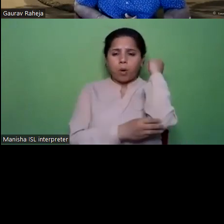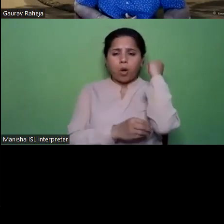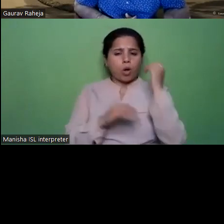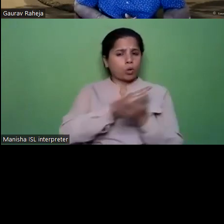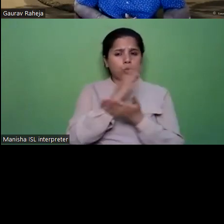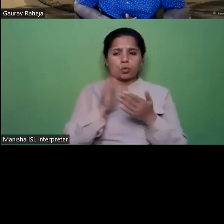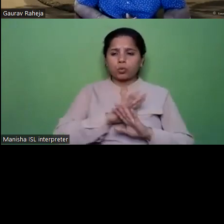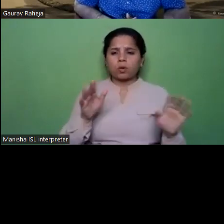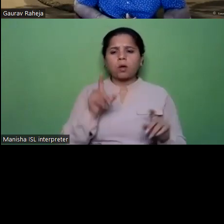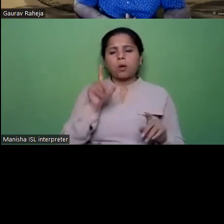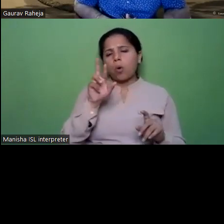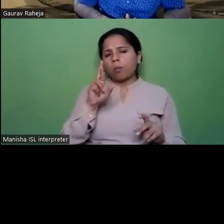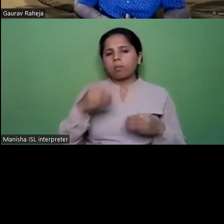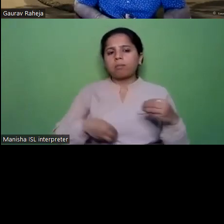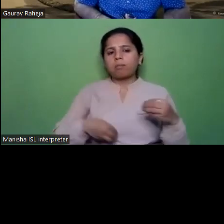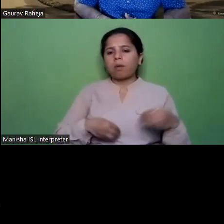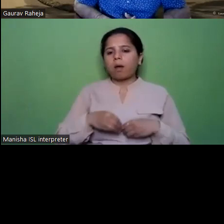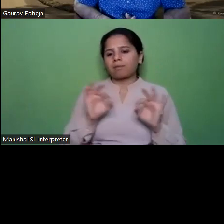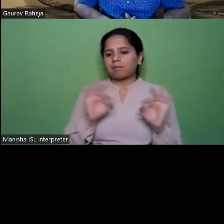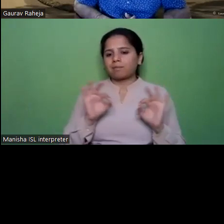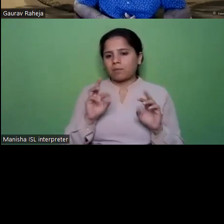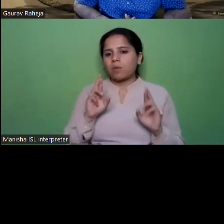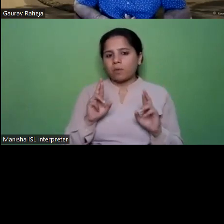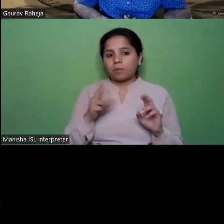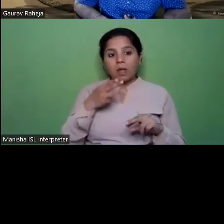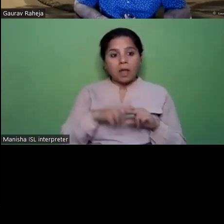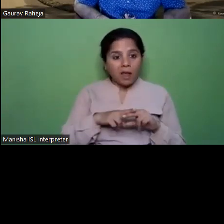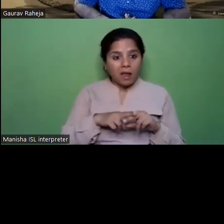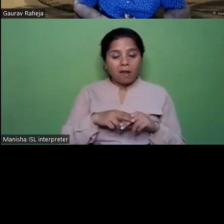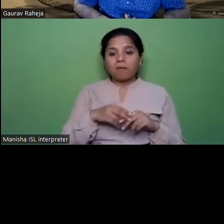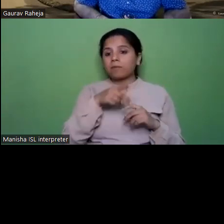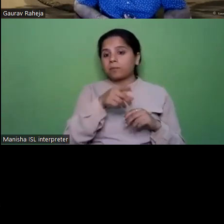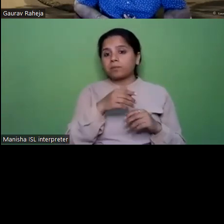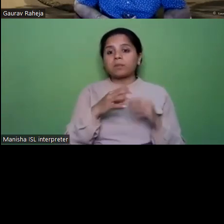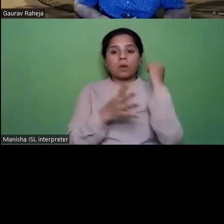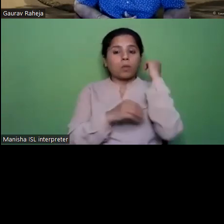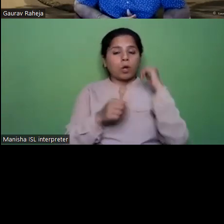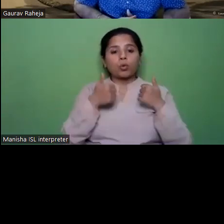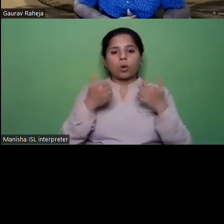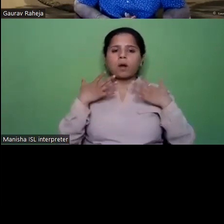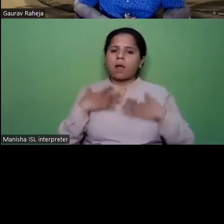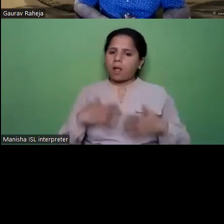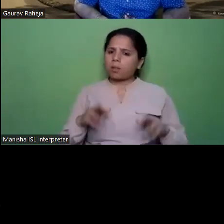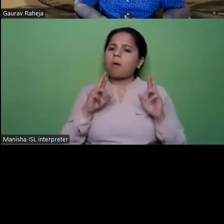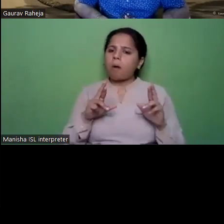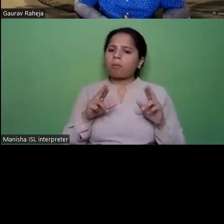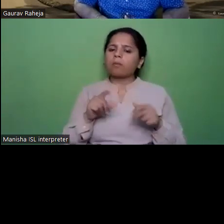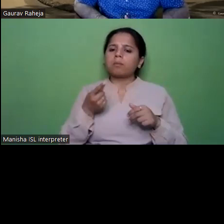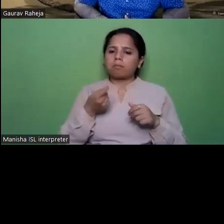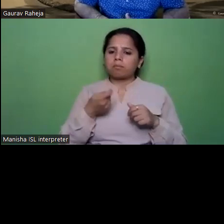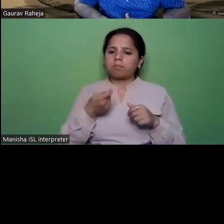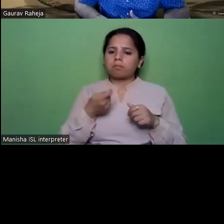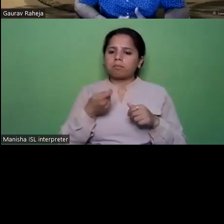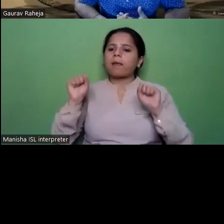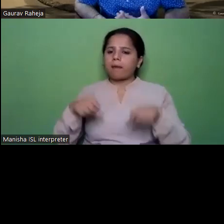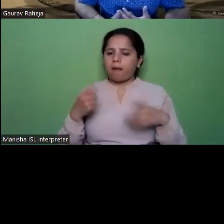least not be hungry also. And if you also have no poverty, I believe good health will also become affordable. In